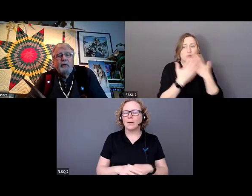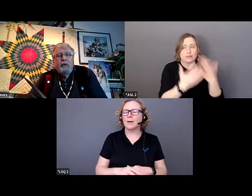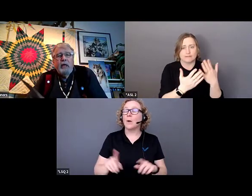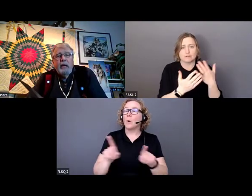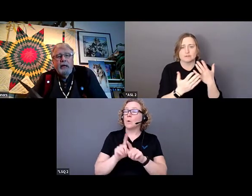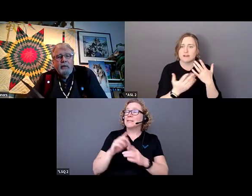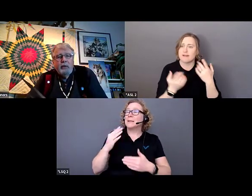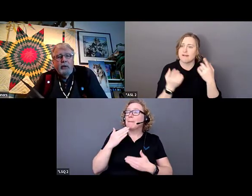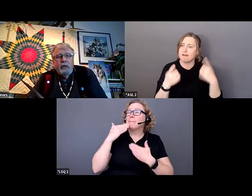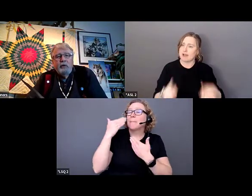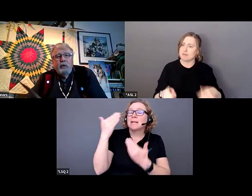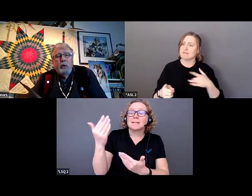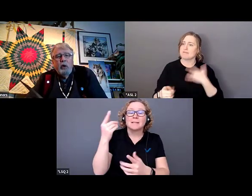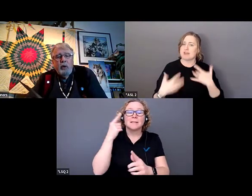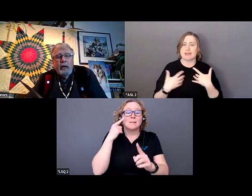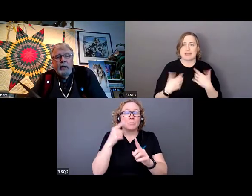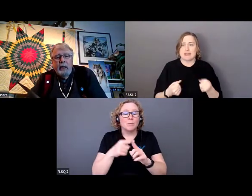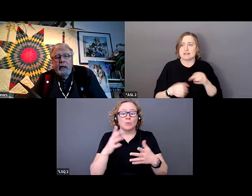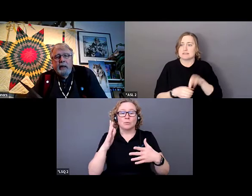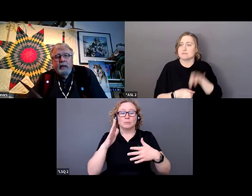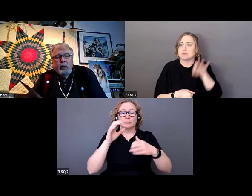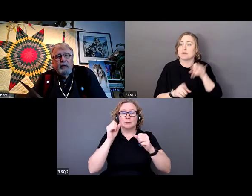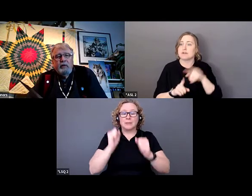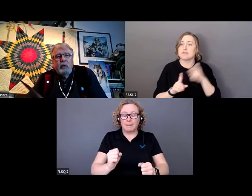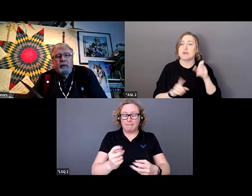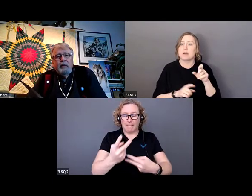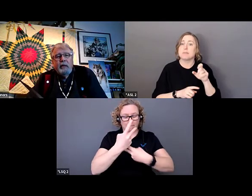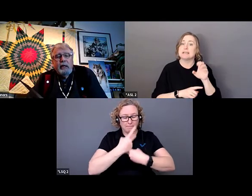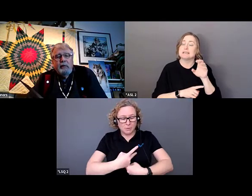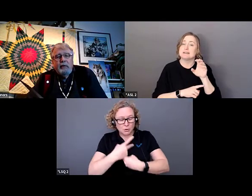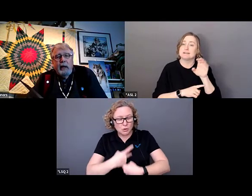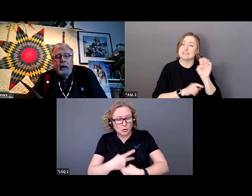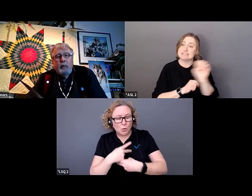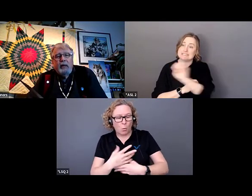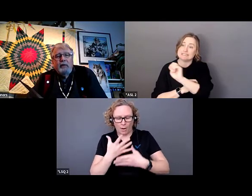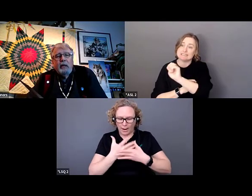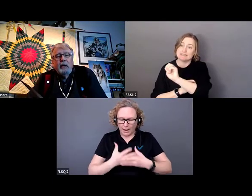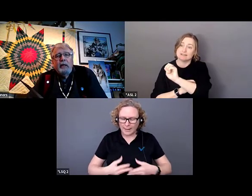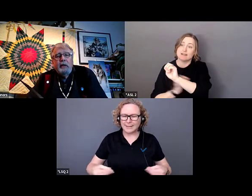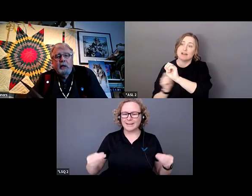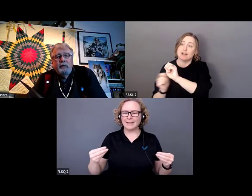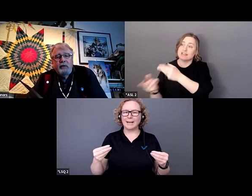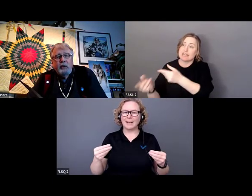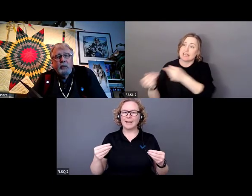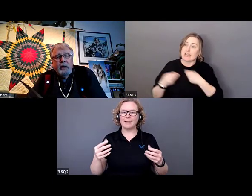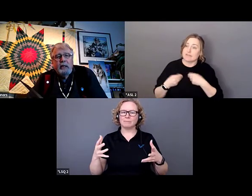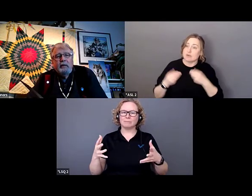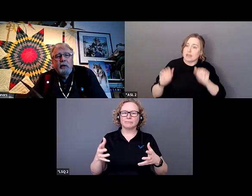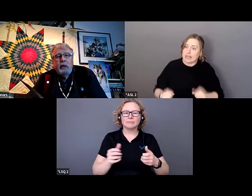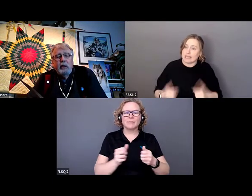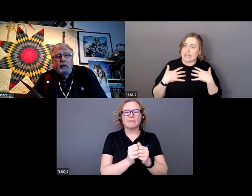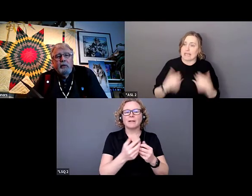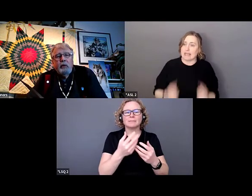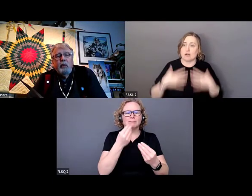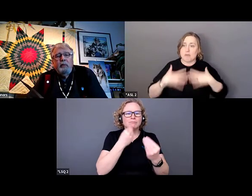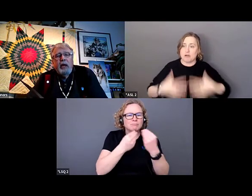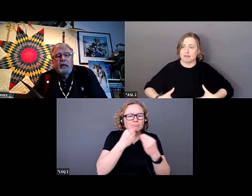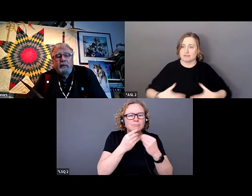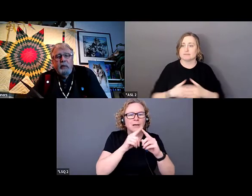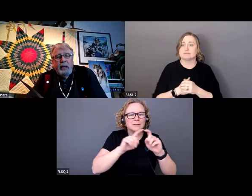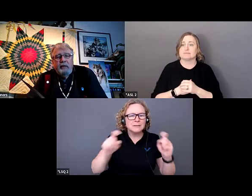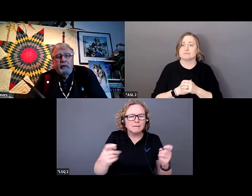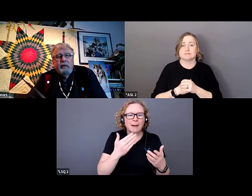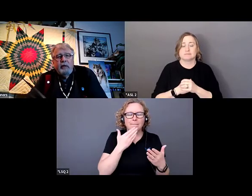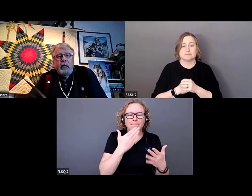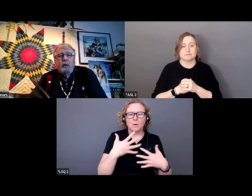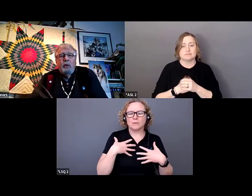that comes this day through the eastern doorway, that brings to us the gifts to help us to heal our physical beings, so that we might